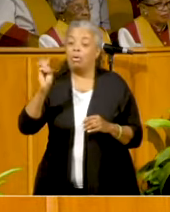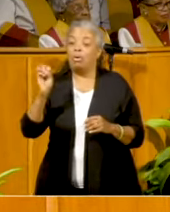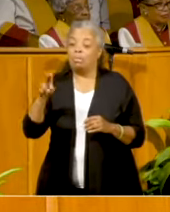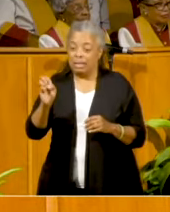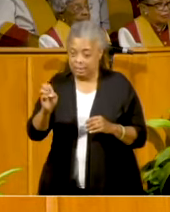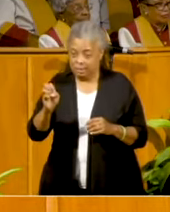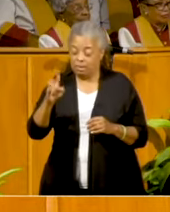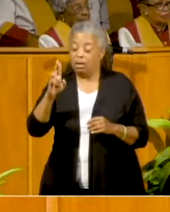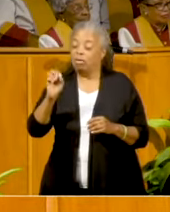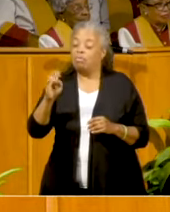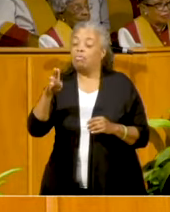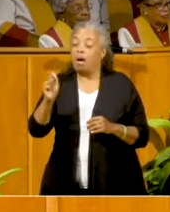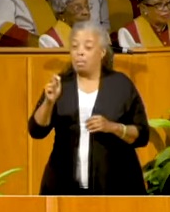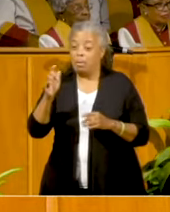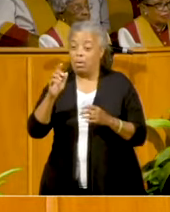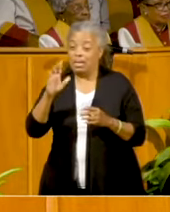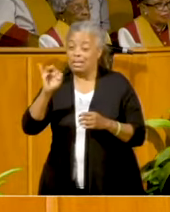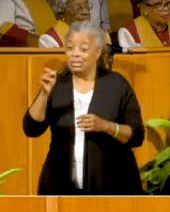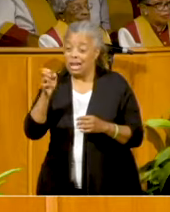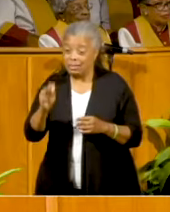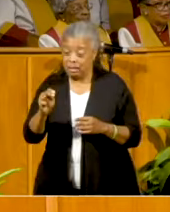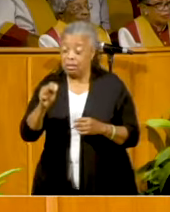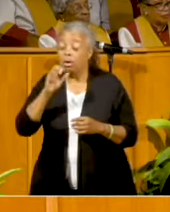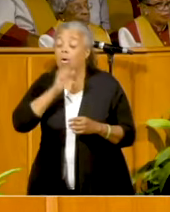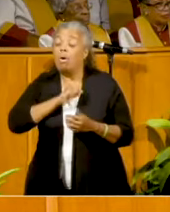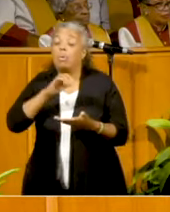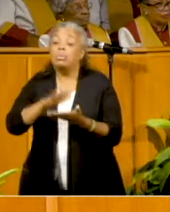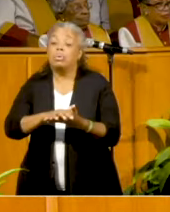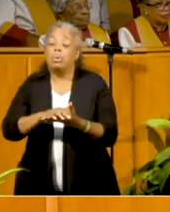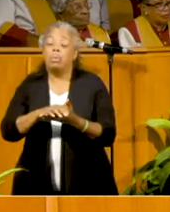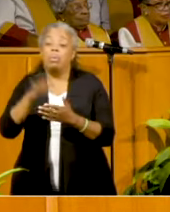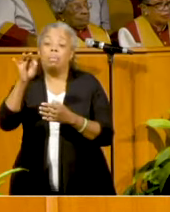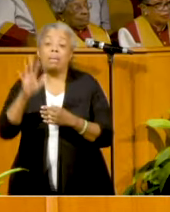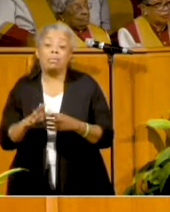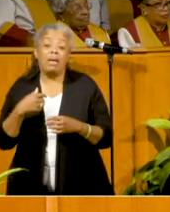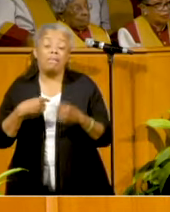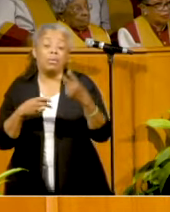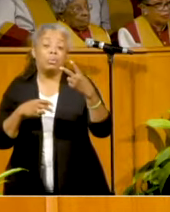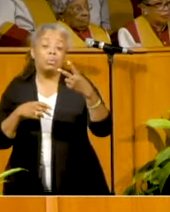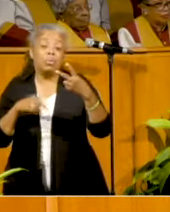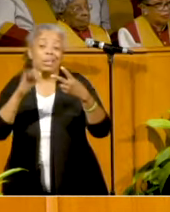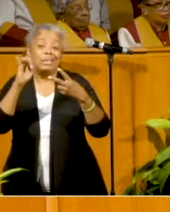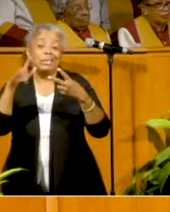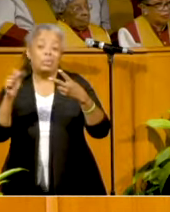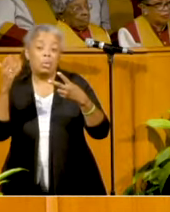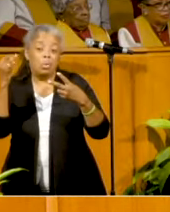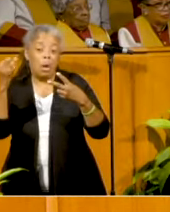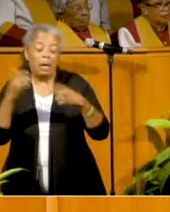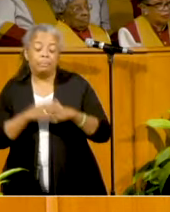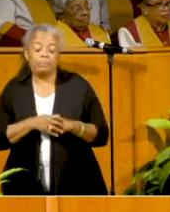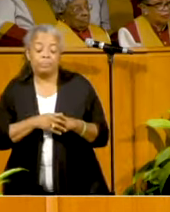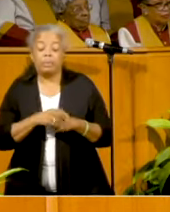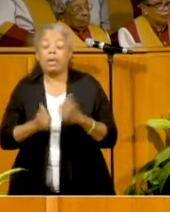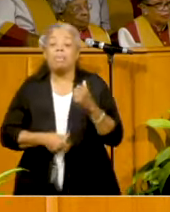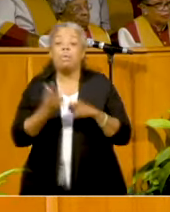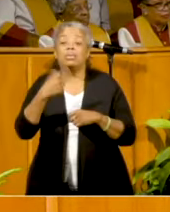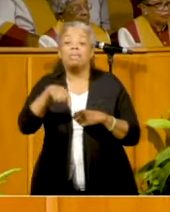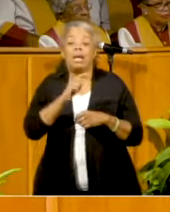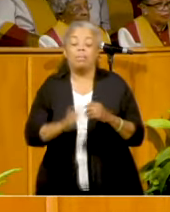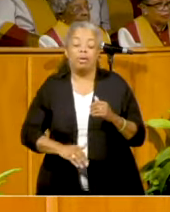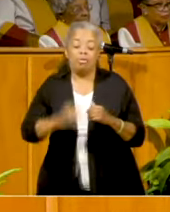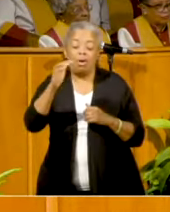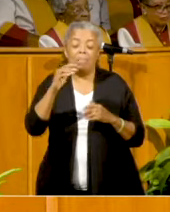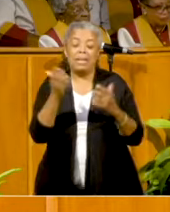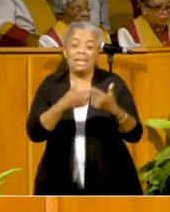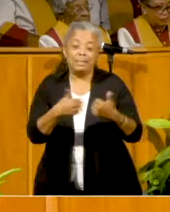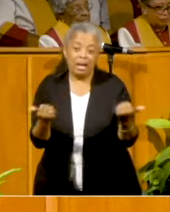Jackson. But there was a reason old school pastors went by two initials. Most of them had been raised in a segregated